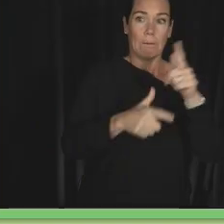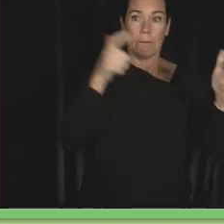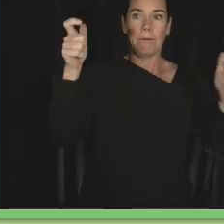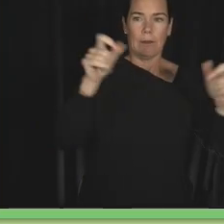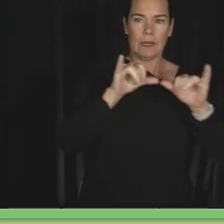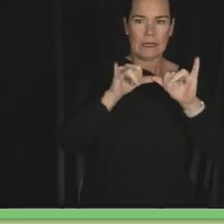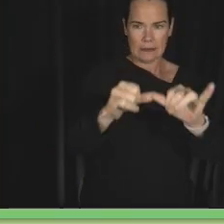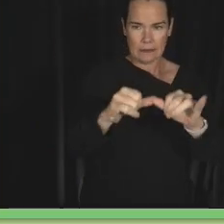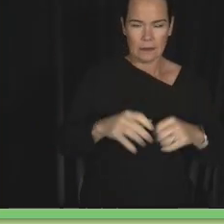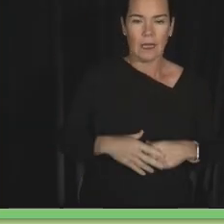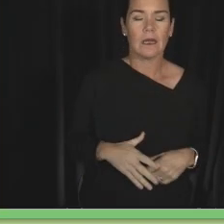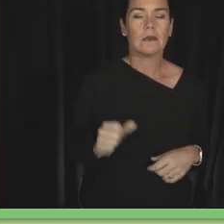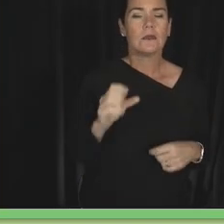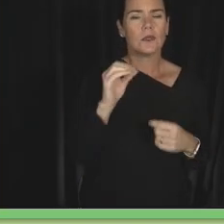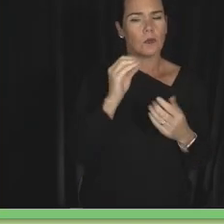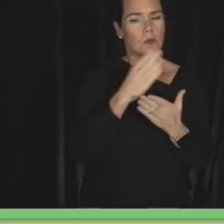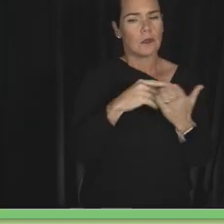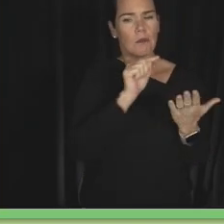things that we've found.